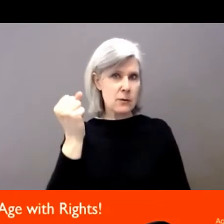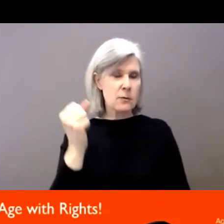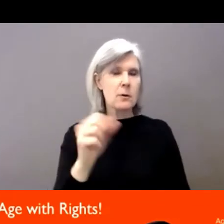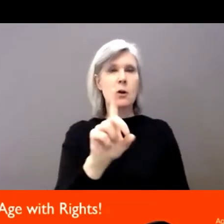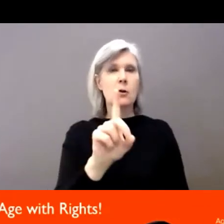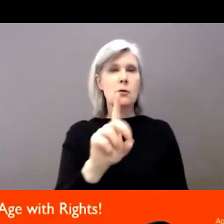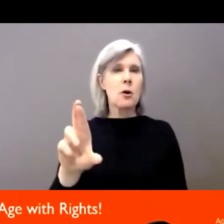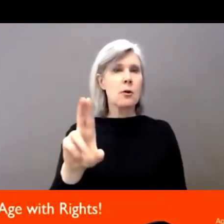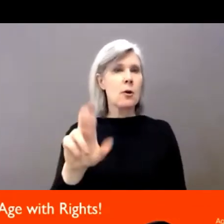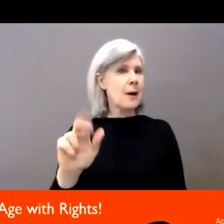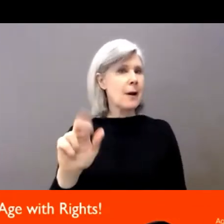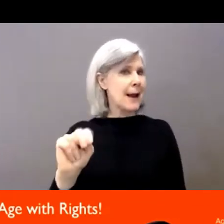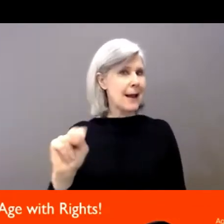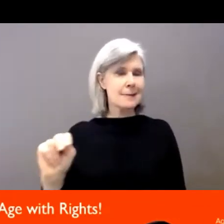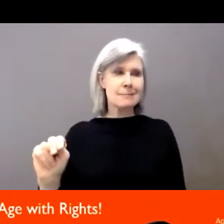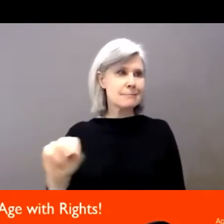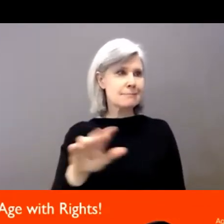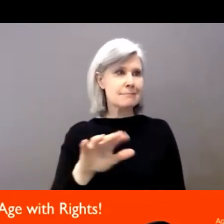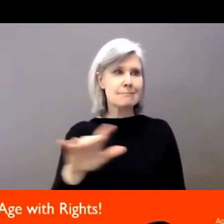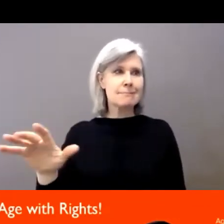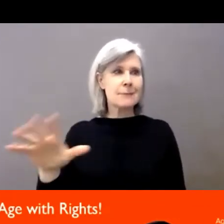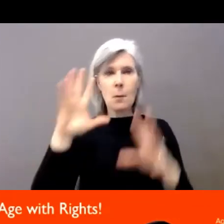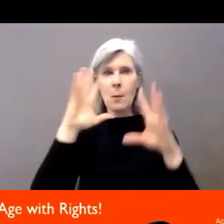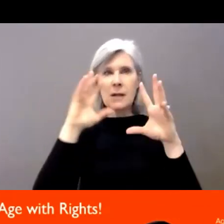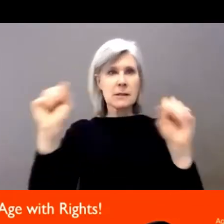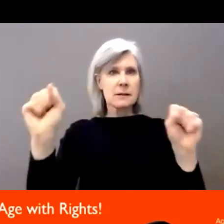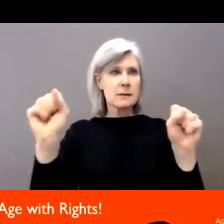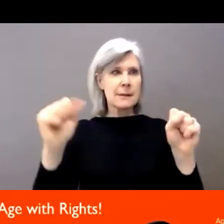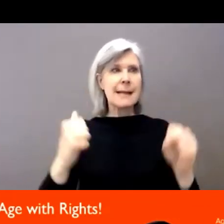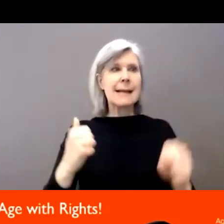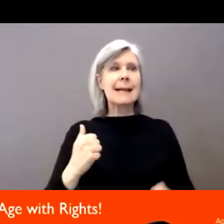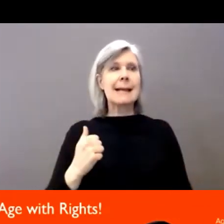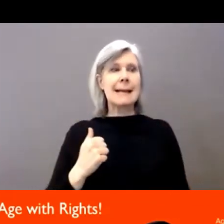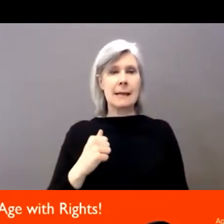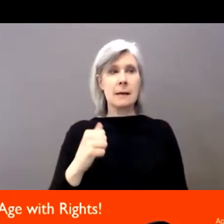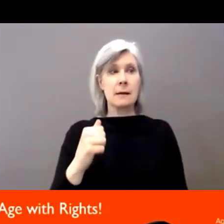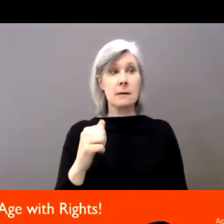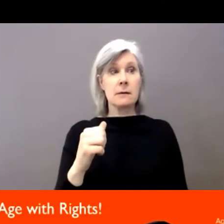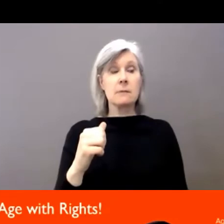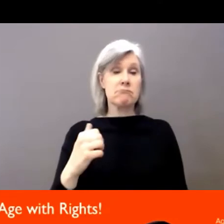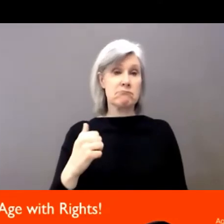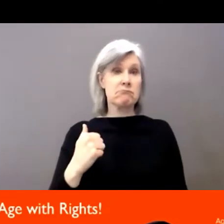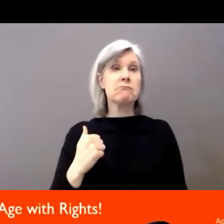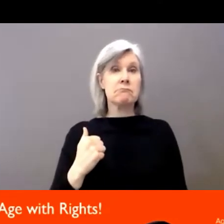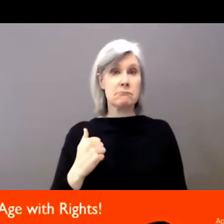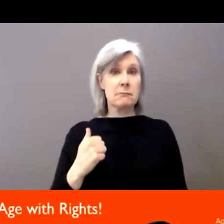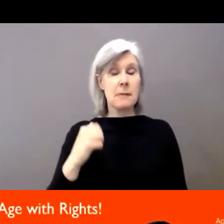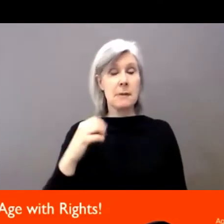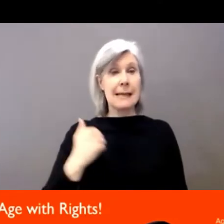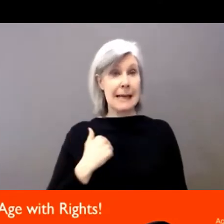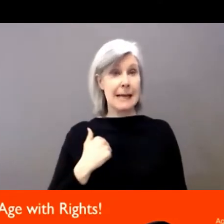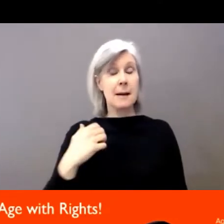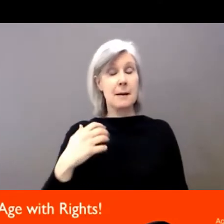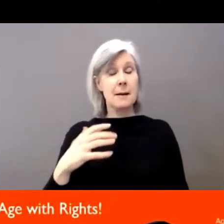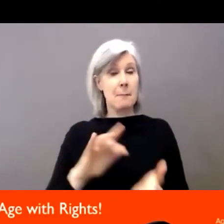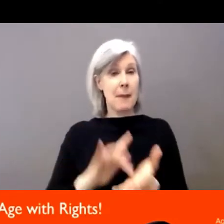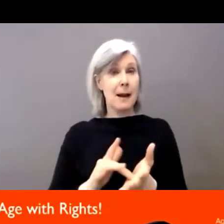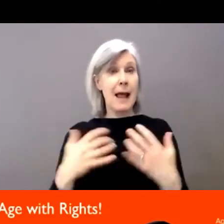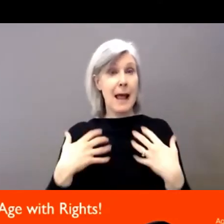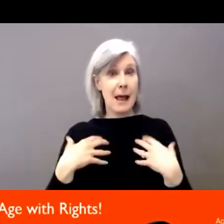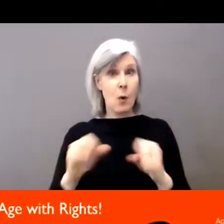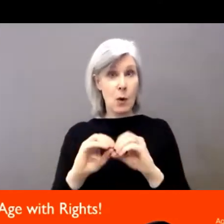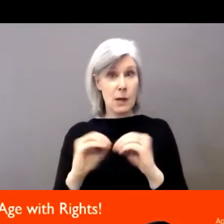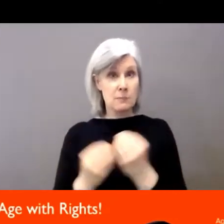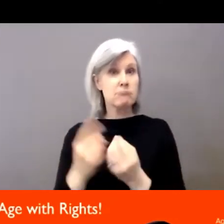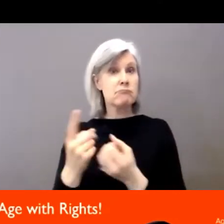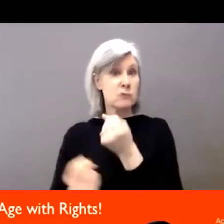Medical Association, who has supported us, an organization that supported us at the UN since 2015. Our international